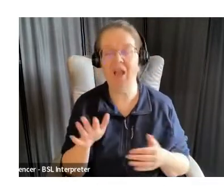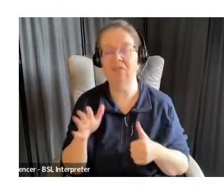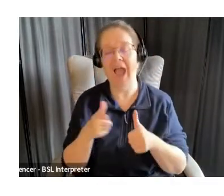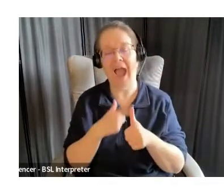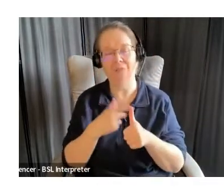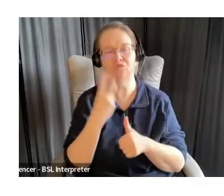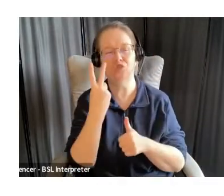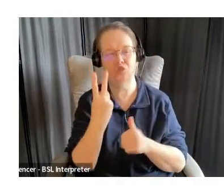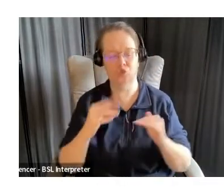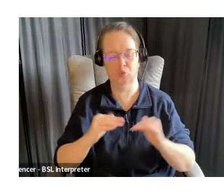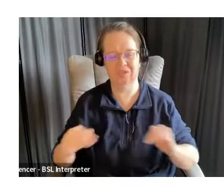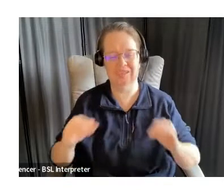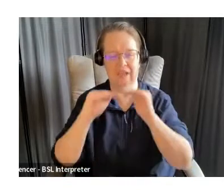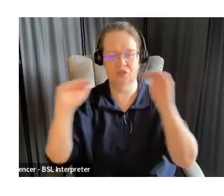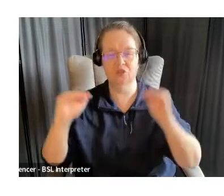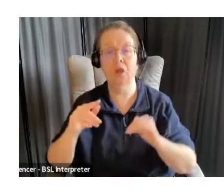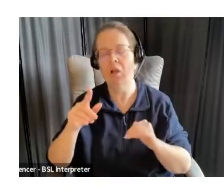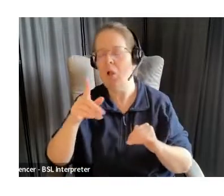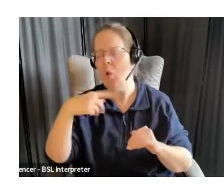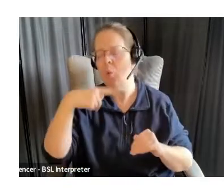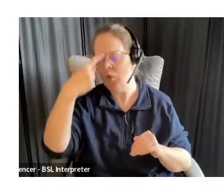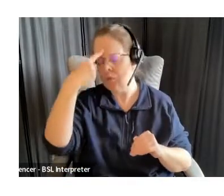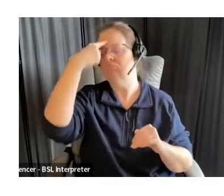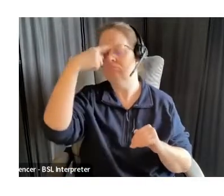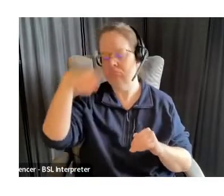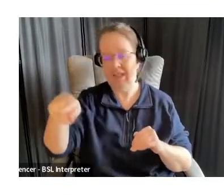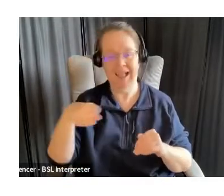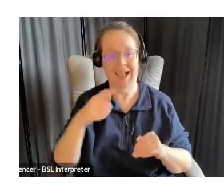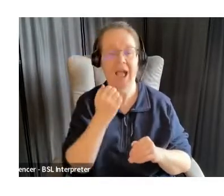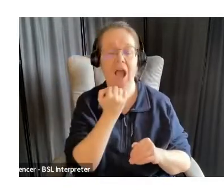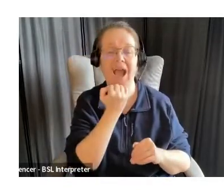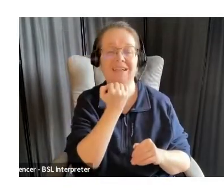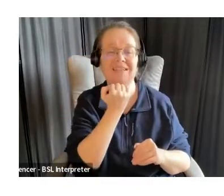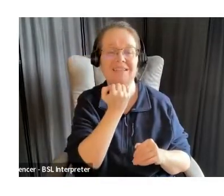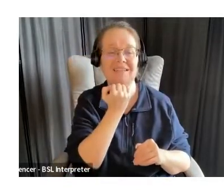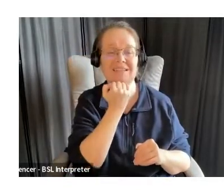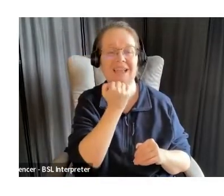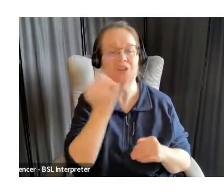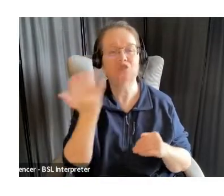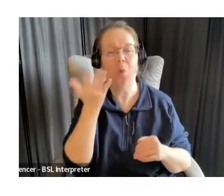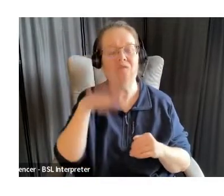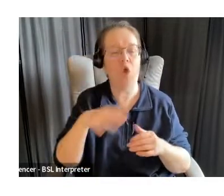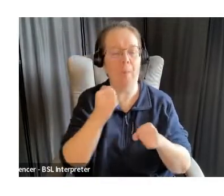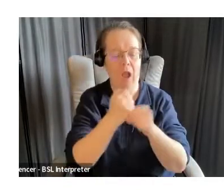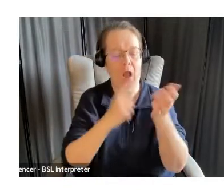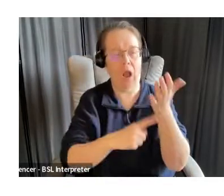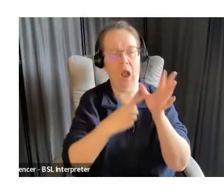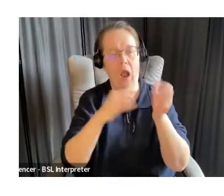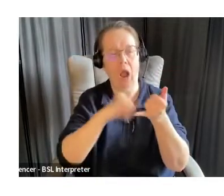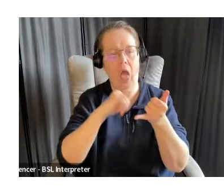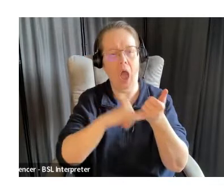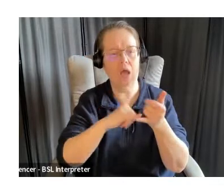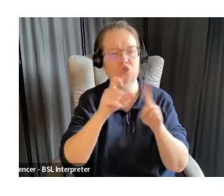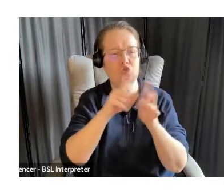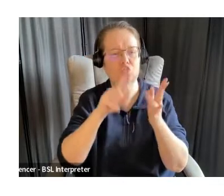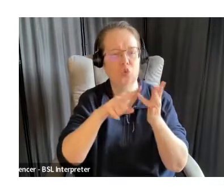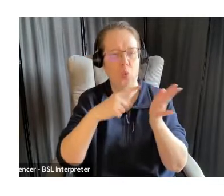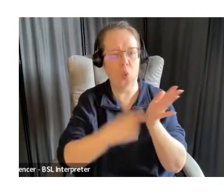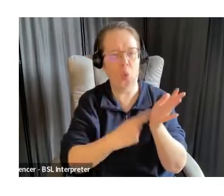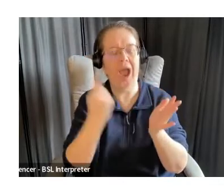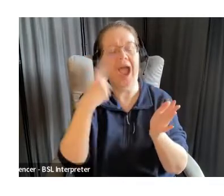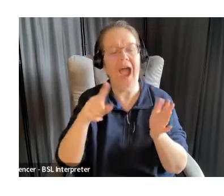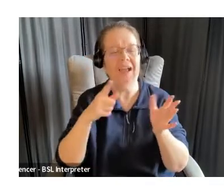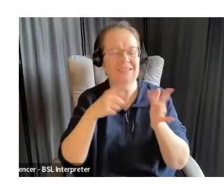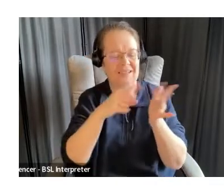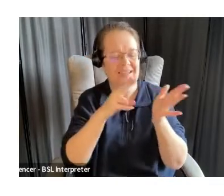2. And by the way, I'm getting these stats from Glassdoor and Indeed. So, okay, what is the